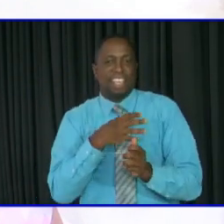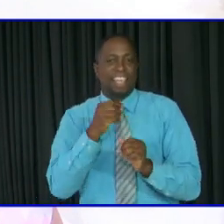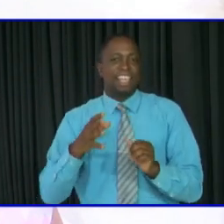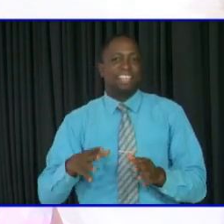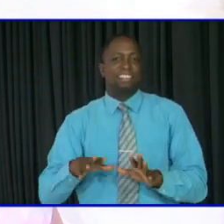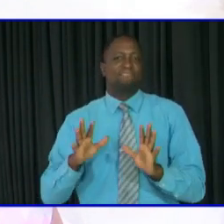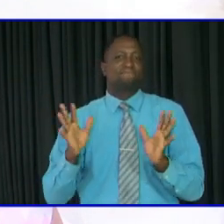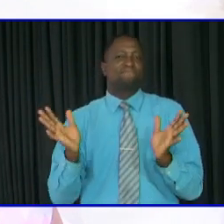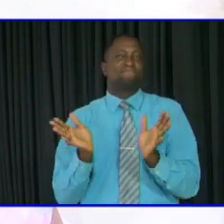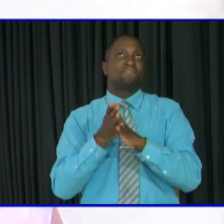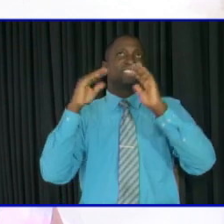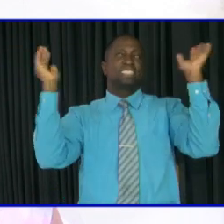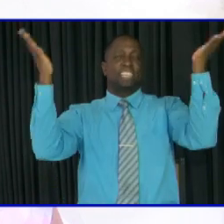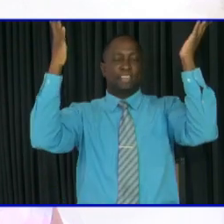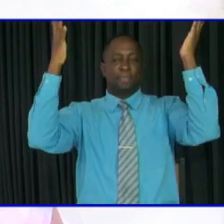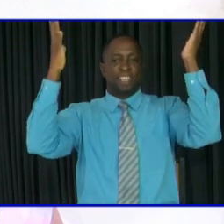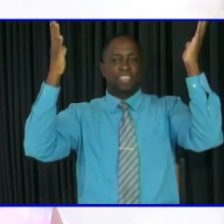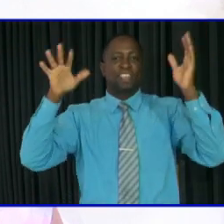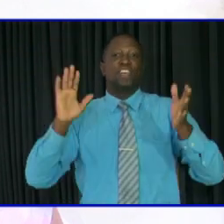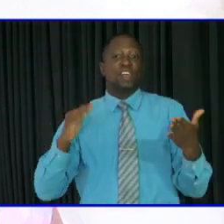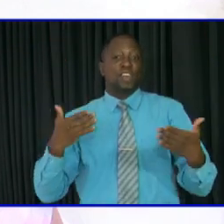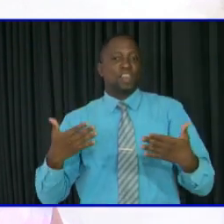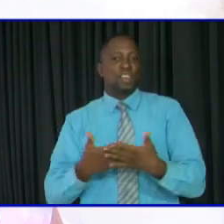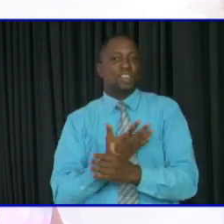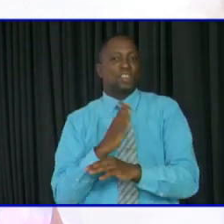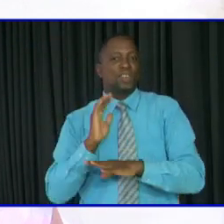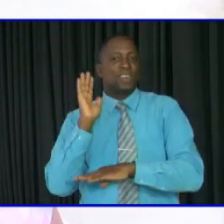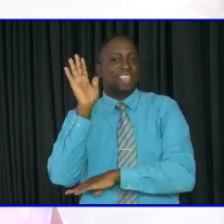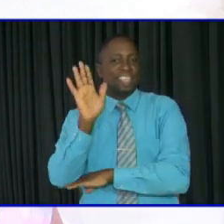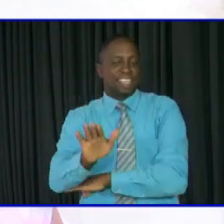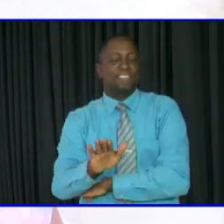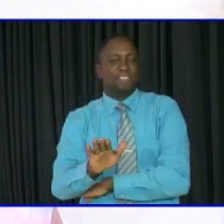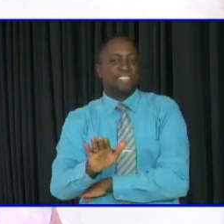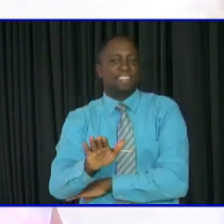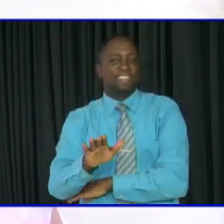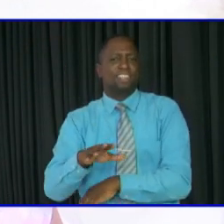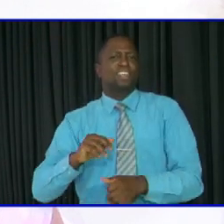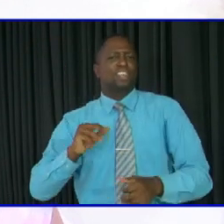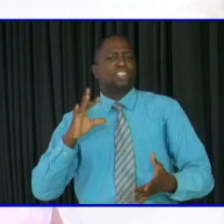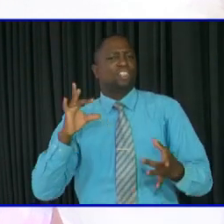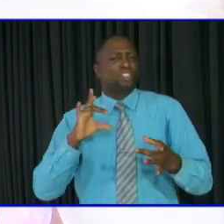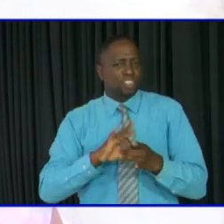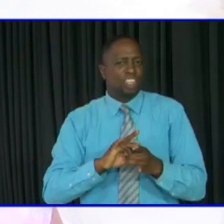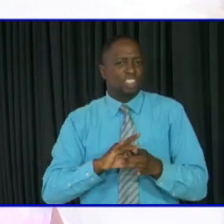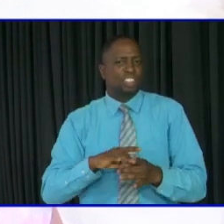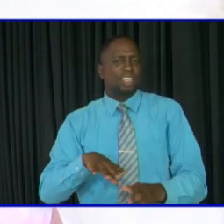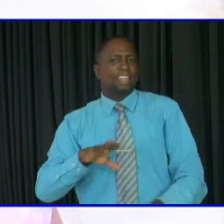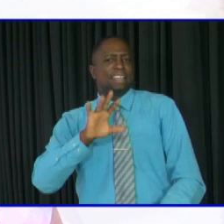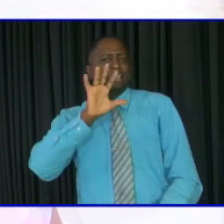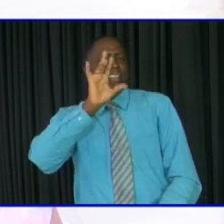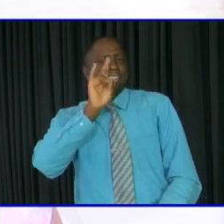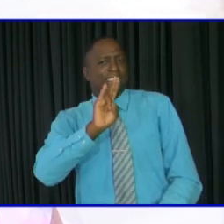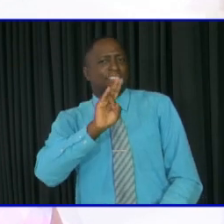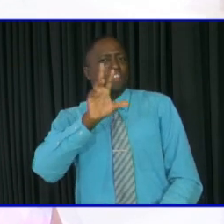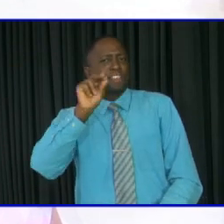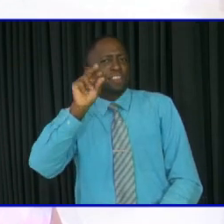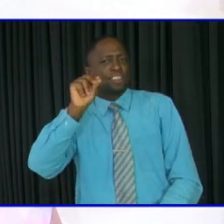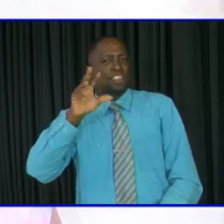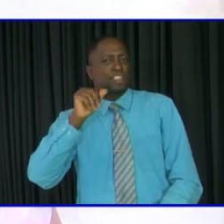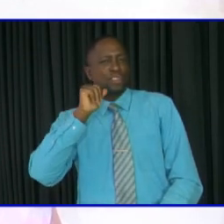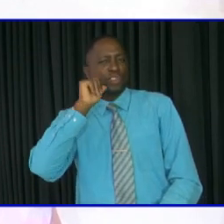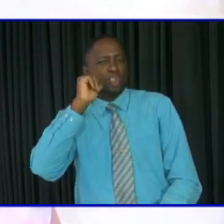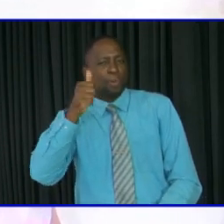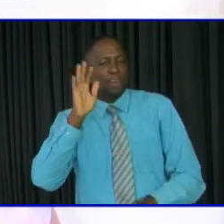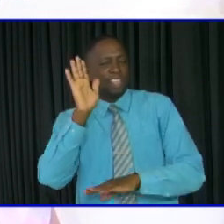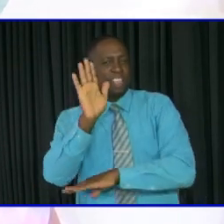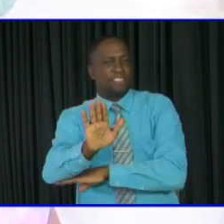new evening with the Lord. Join us at 7:30 tomorrow evening as we share with you the Word of God. On behalf of the